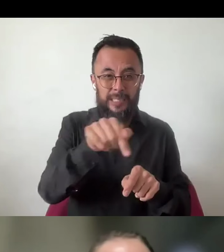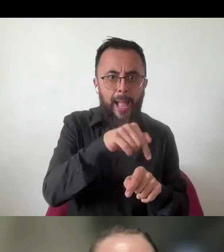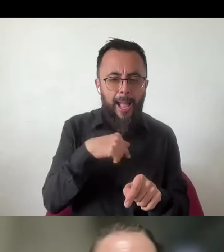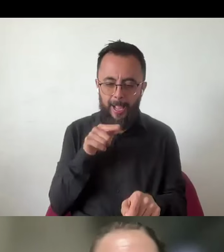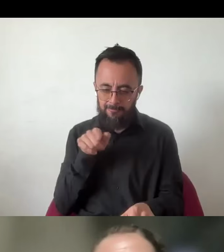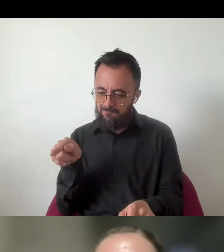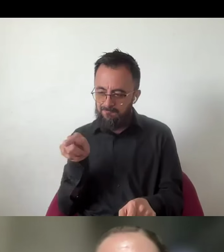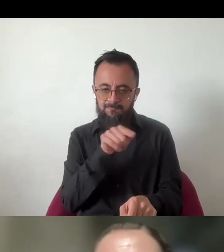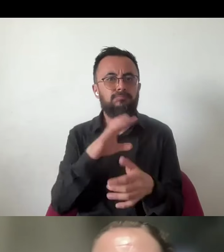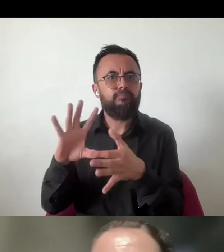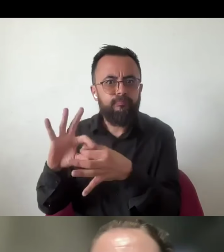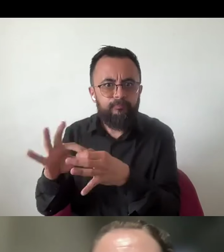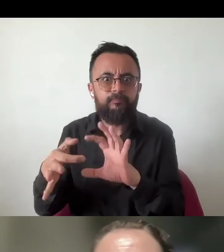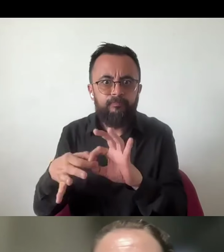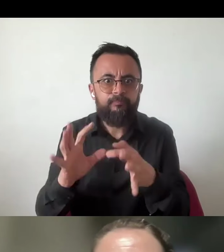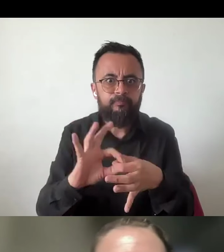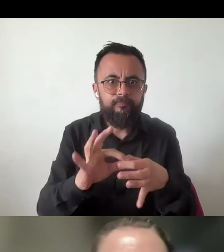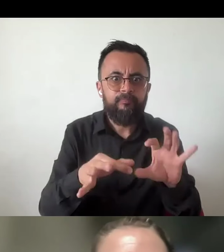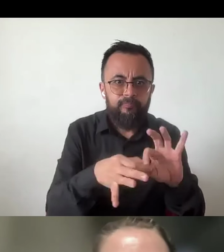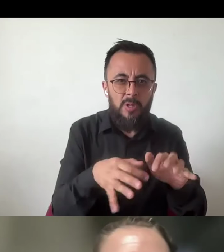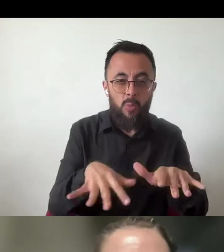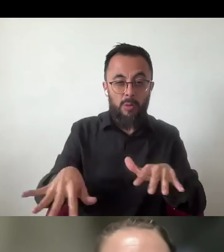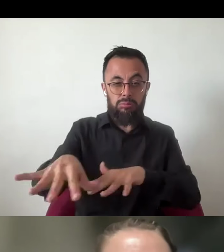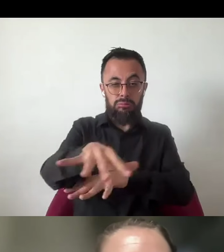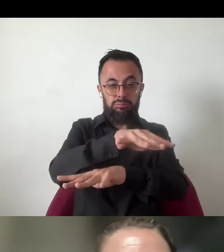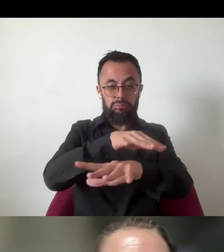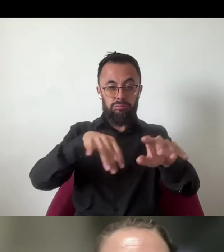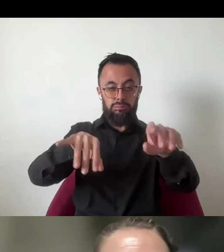where the difference would stand.